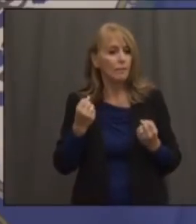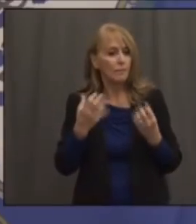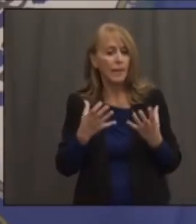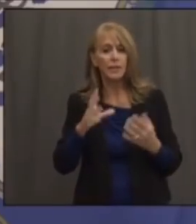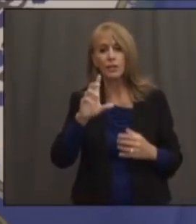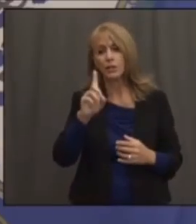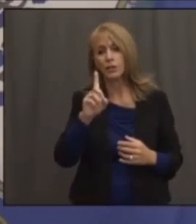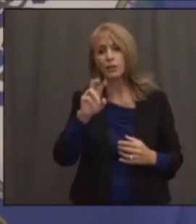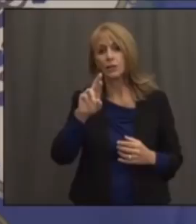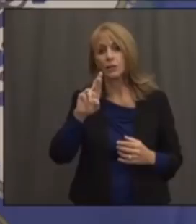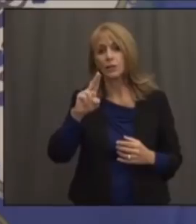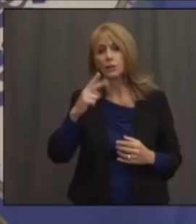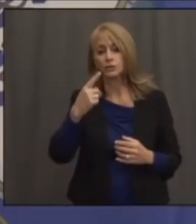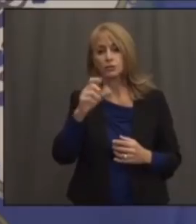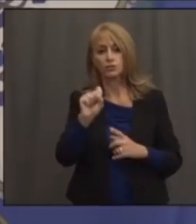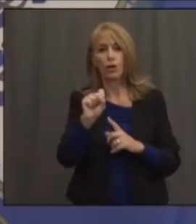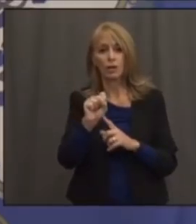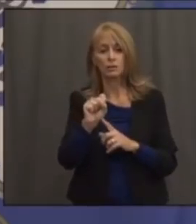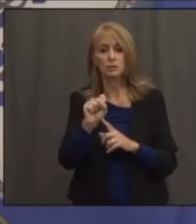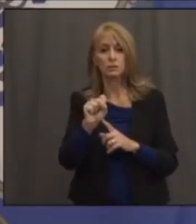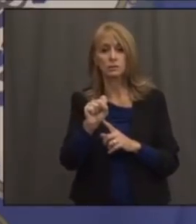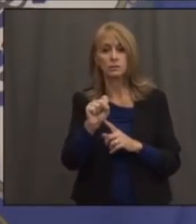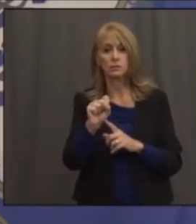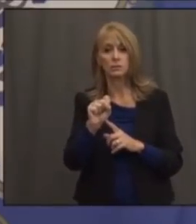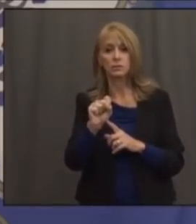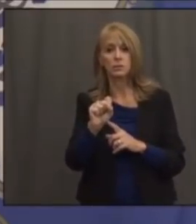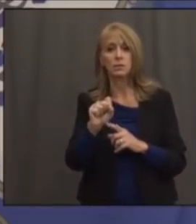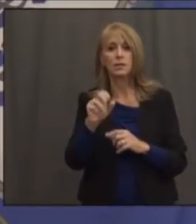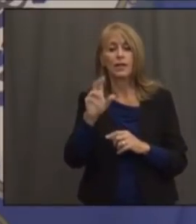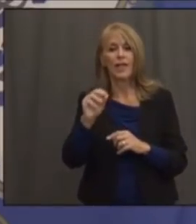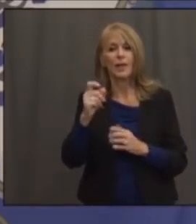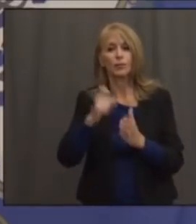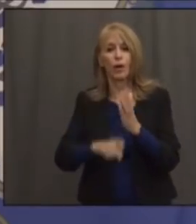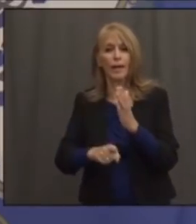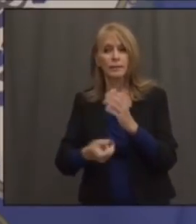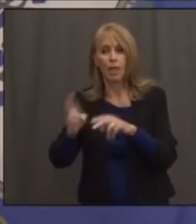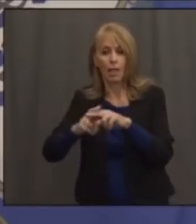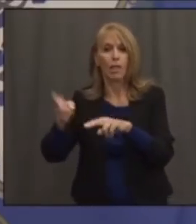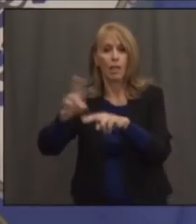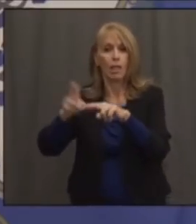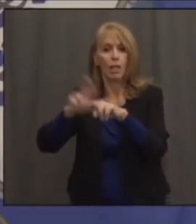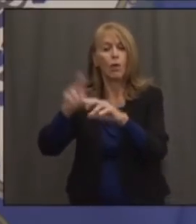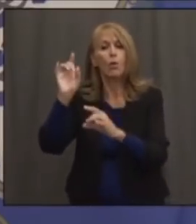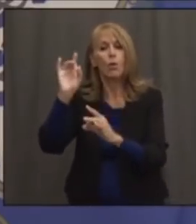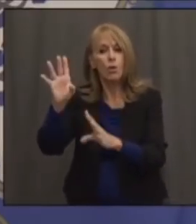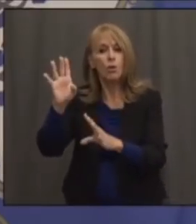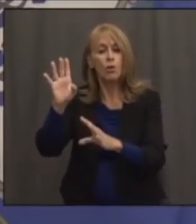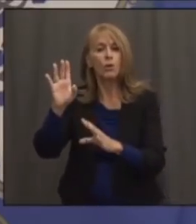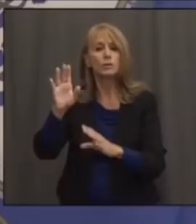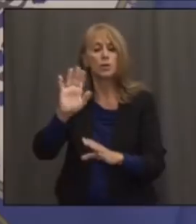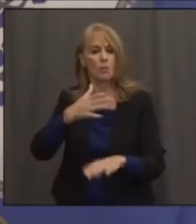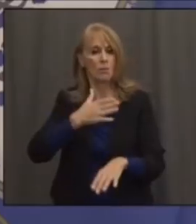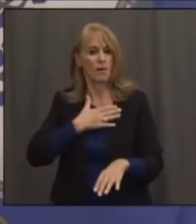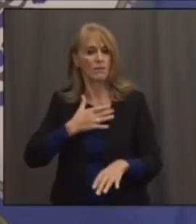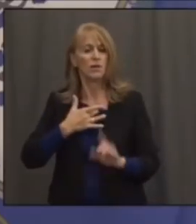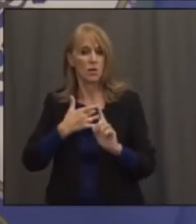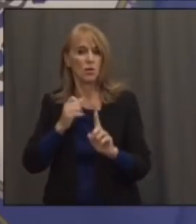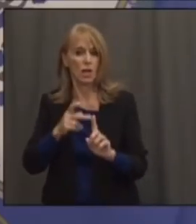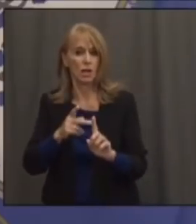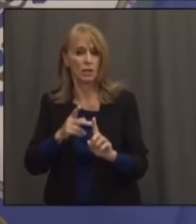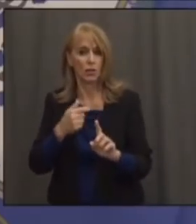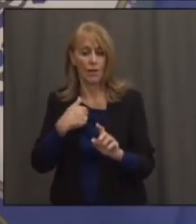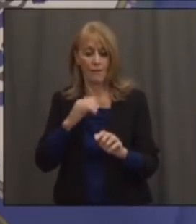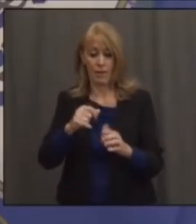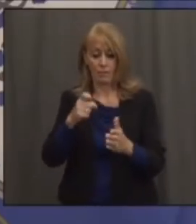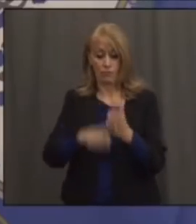cases a lot, that go up much faster than the rate of inflation. So my case was, look, you get that initial price,